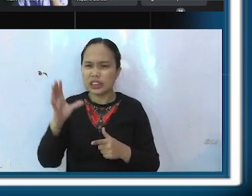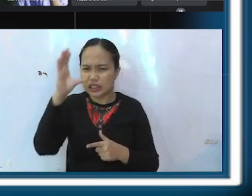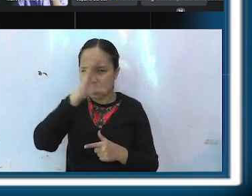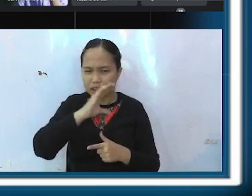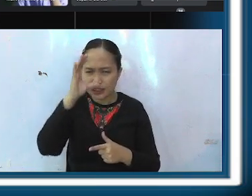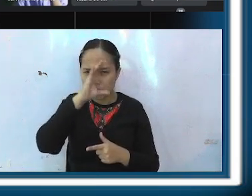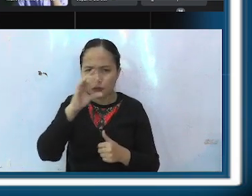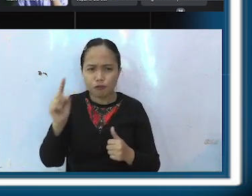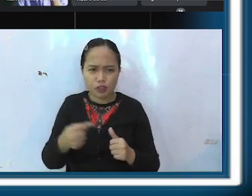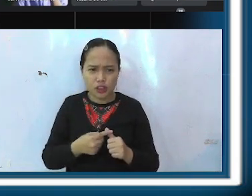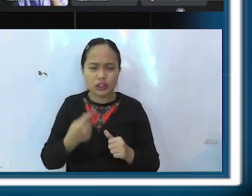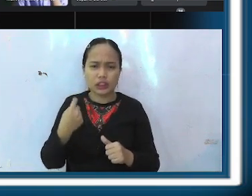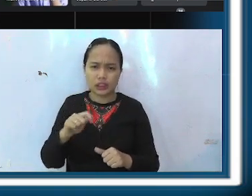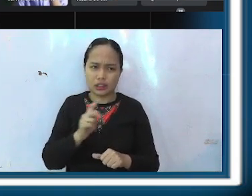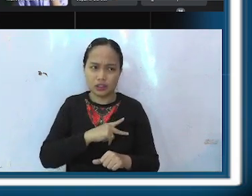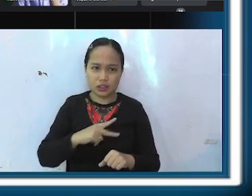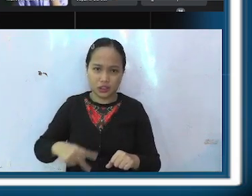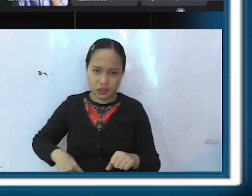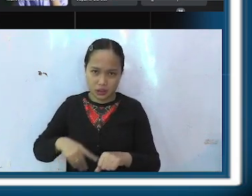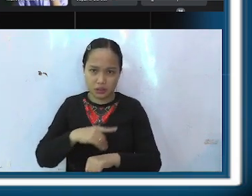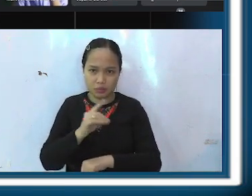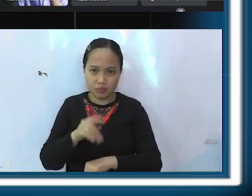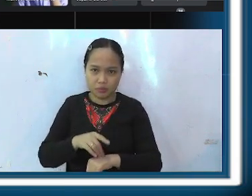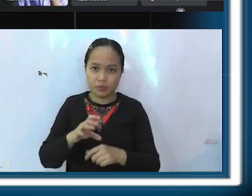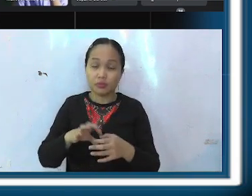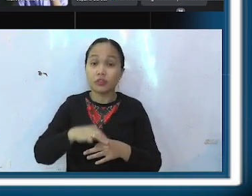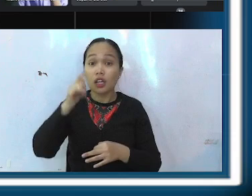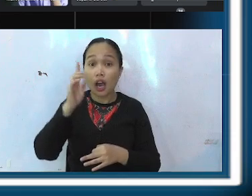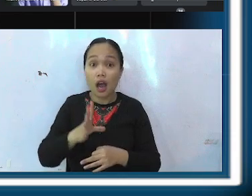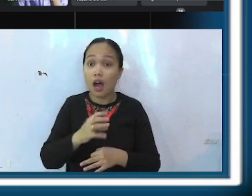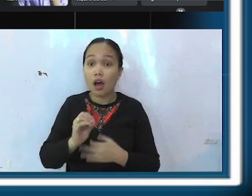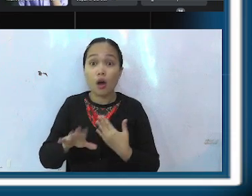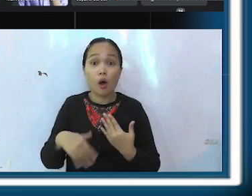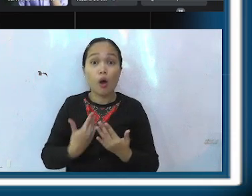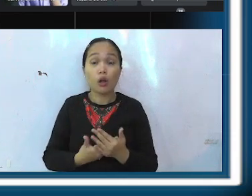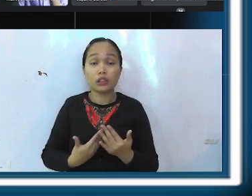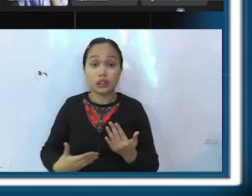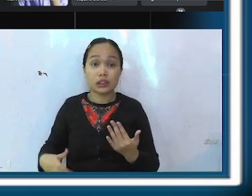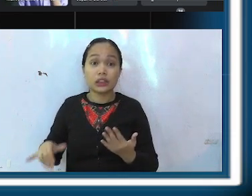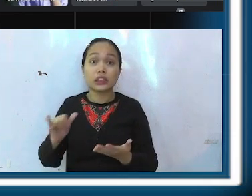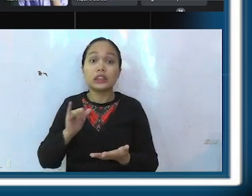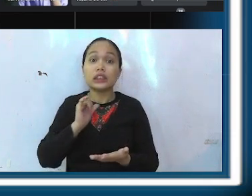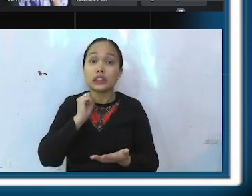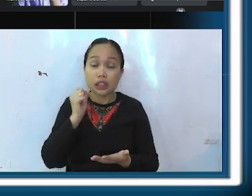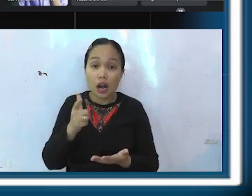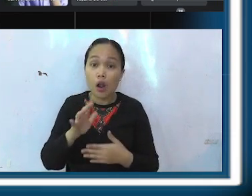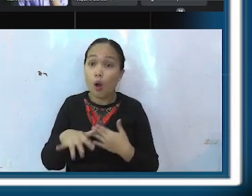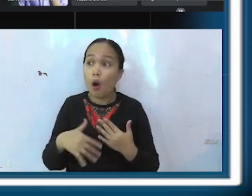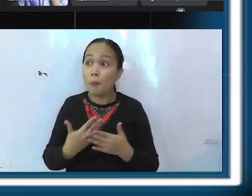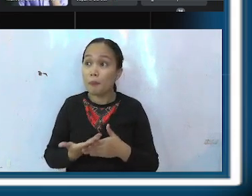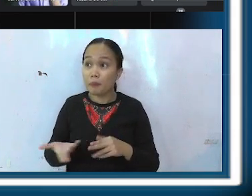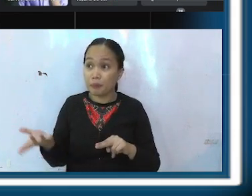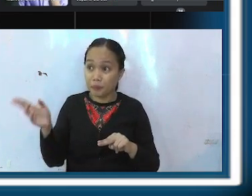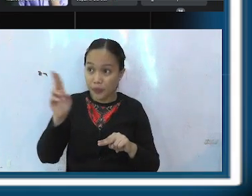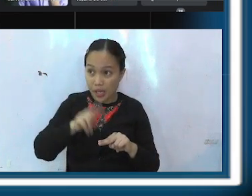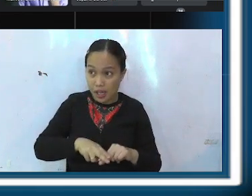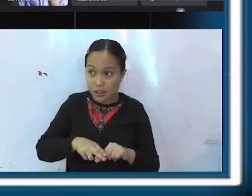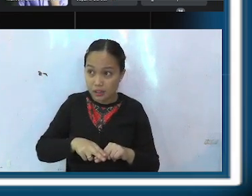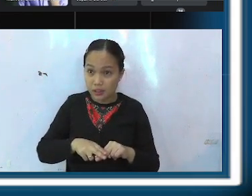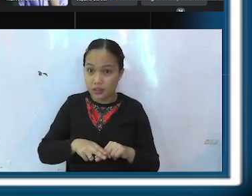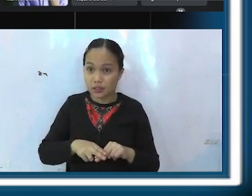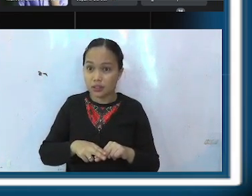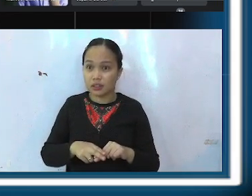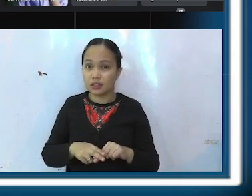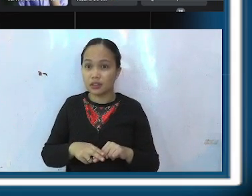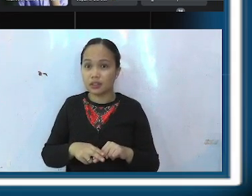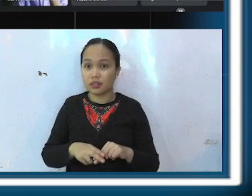the primary position. Yes. And all these things shall be added. That's the secondary position. Yes. Yeah, you see. Oh,